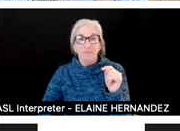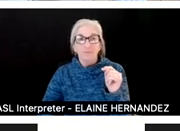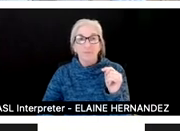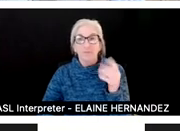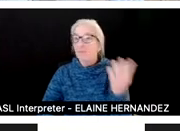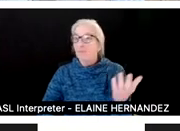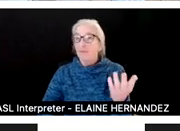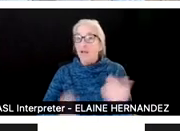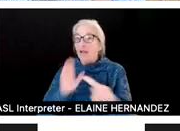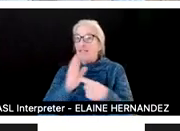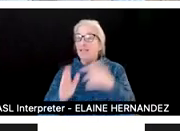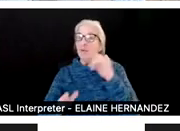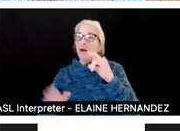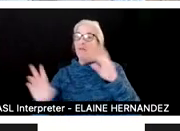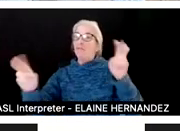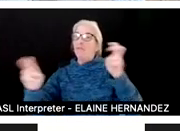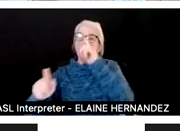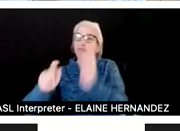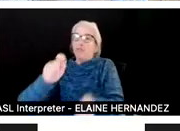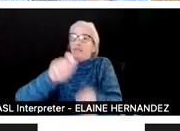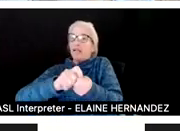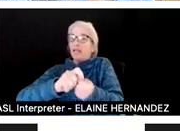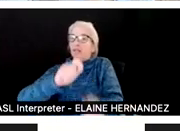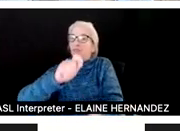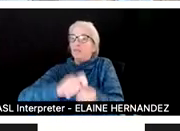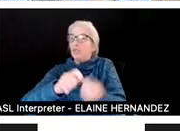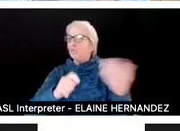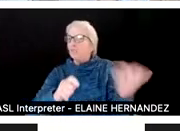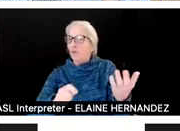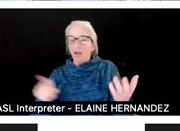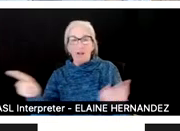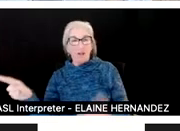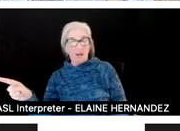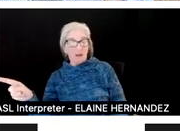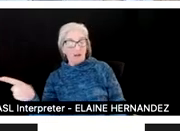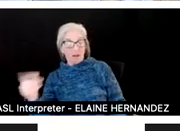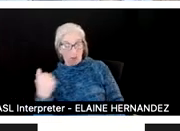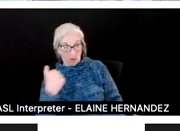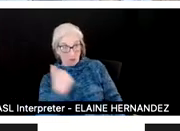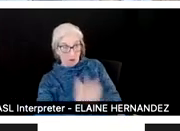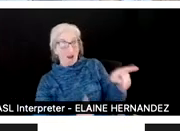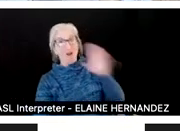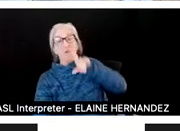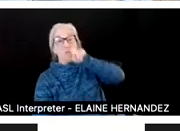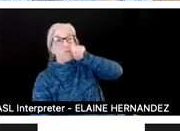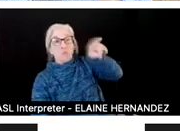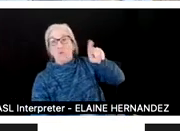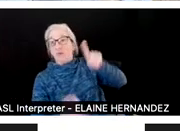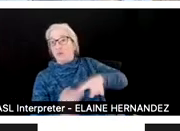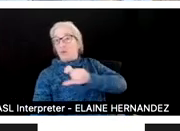are examples of retaliatory conduct? Threatening to report a person to the police or to